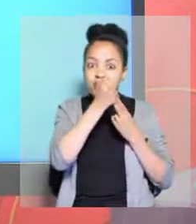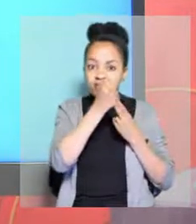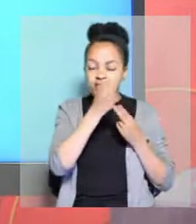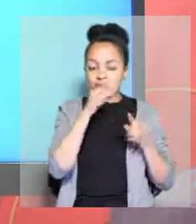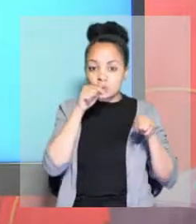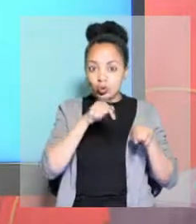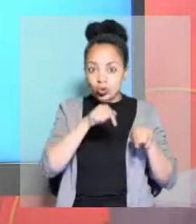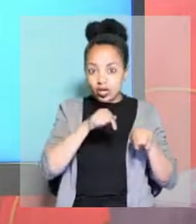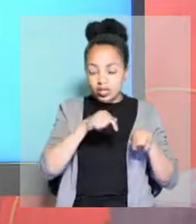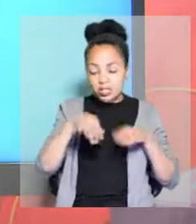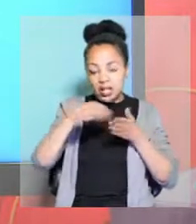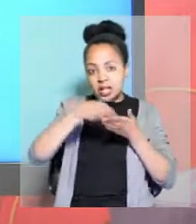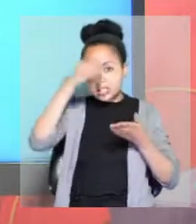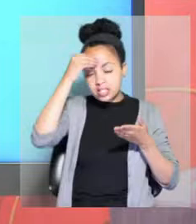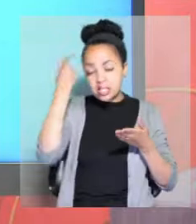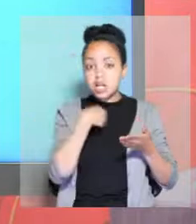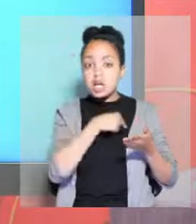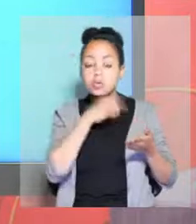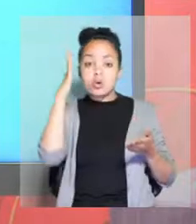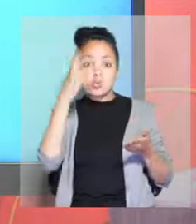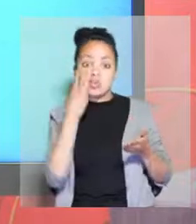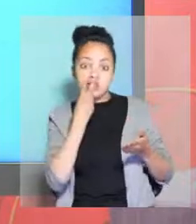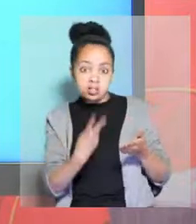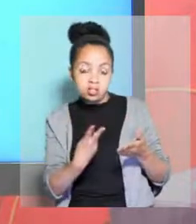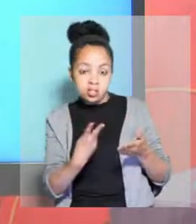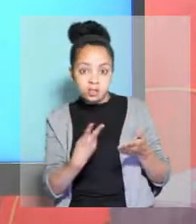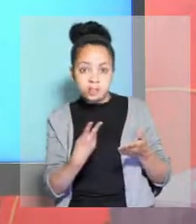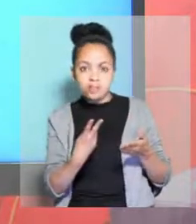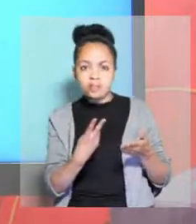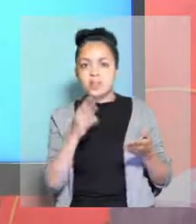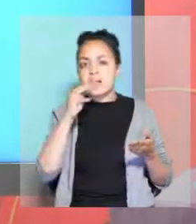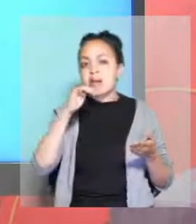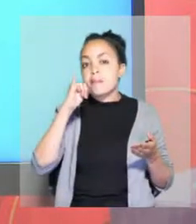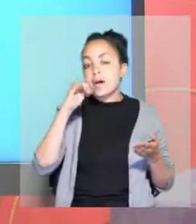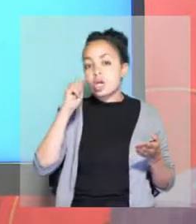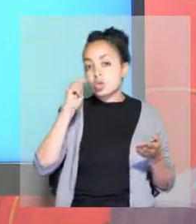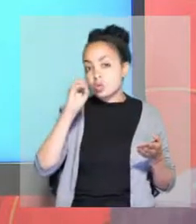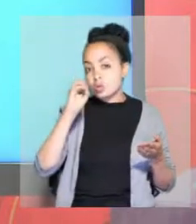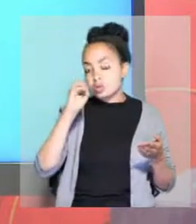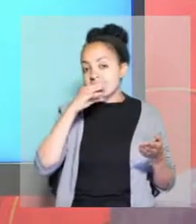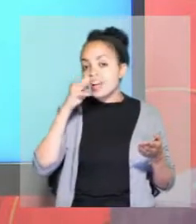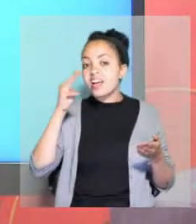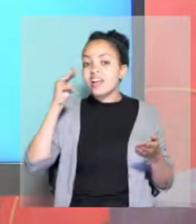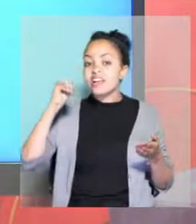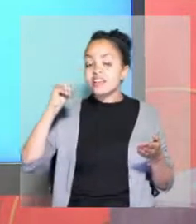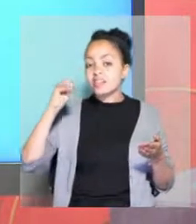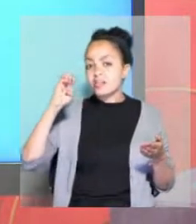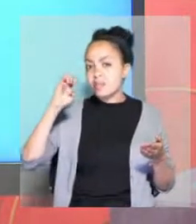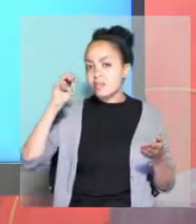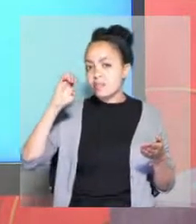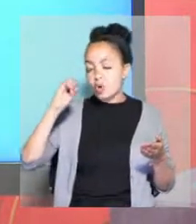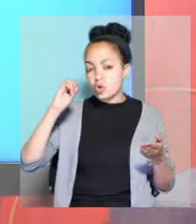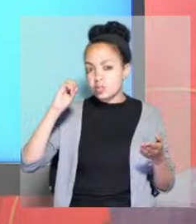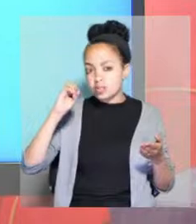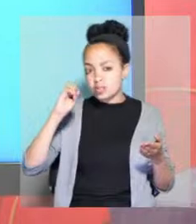In our today's lesson, we will see mitosis and again meiosis